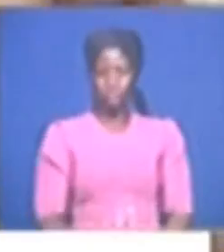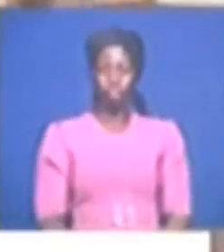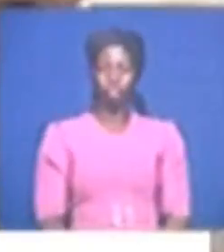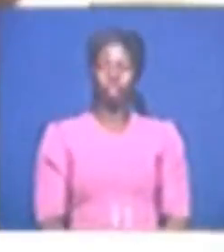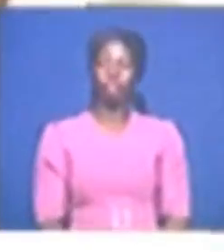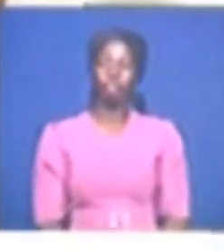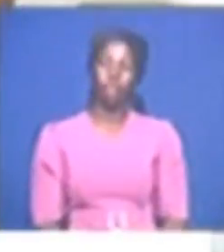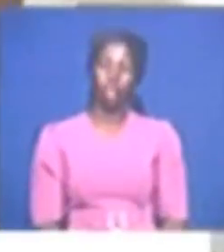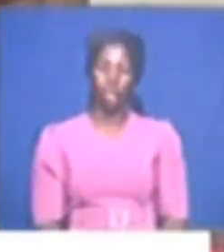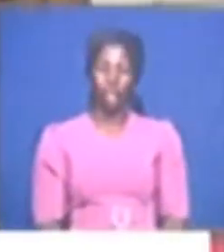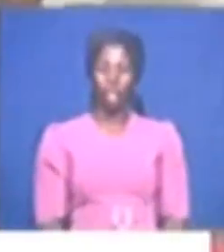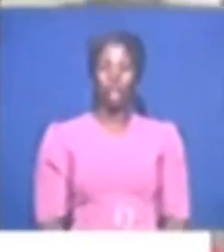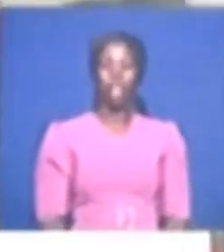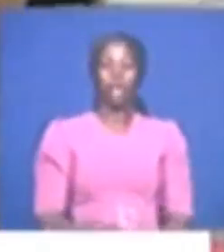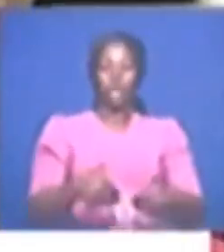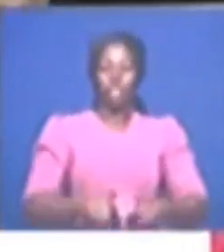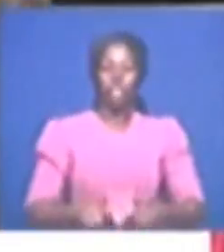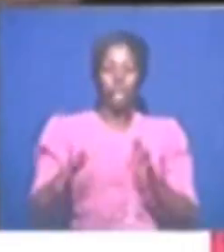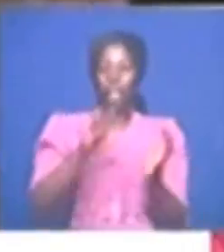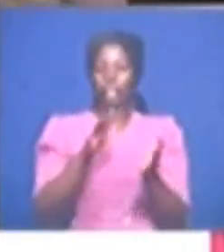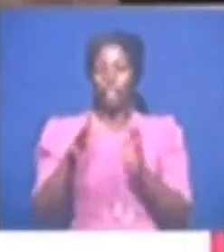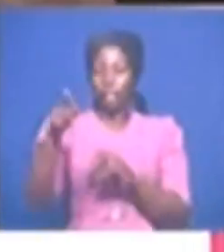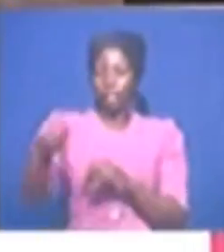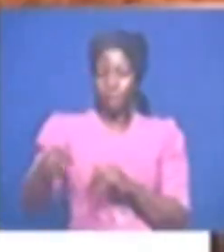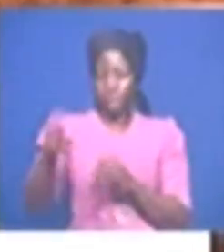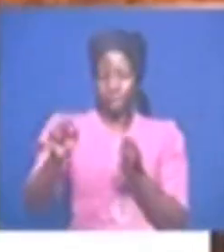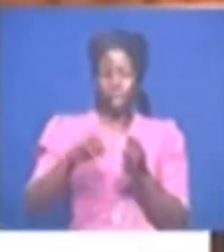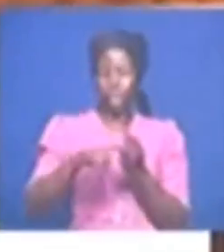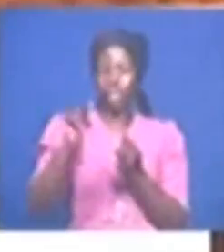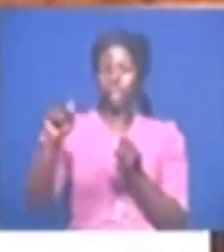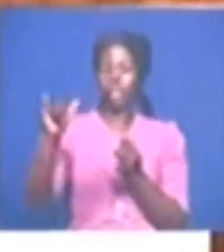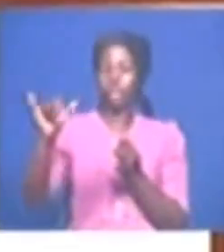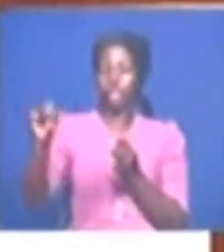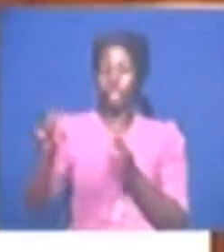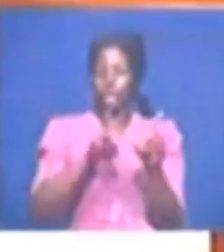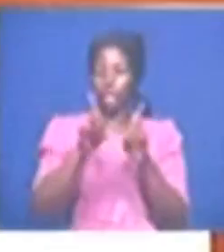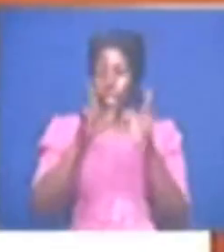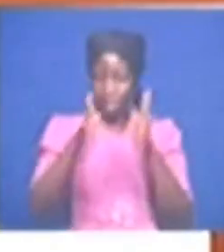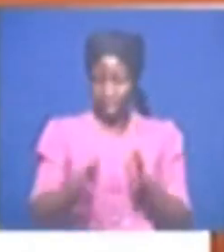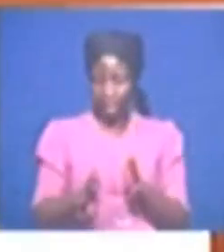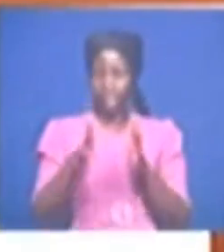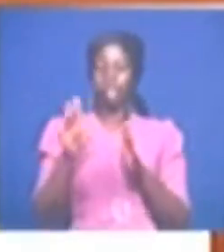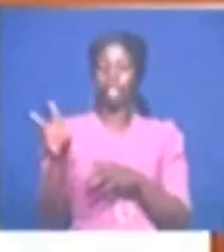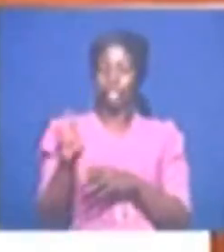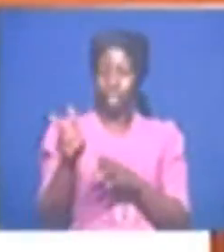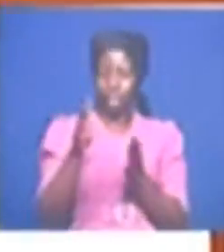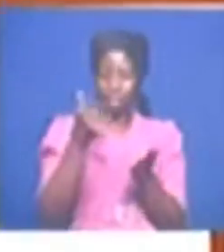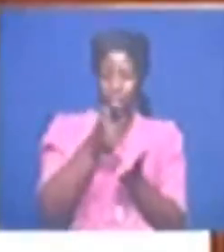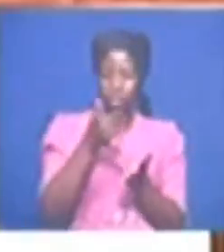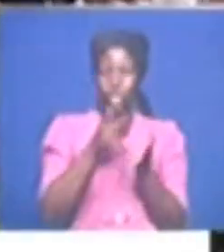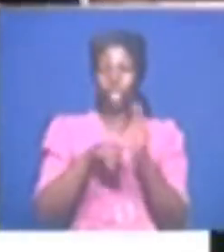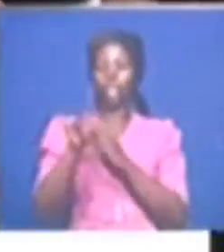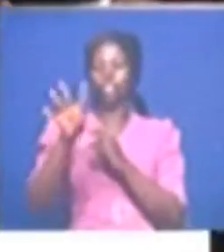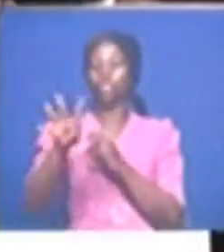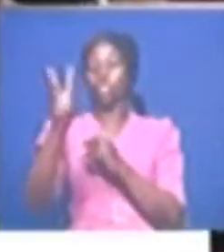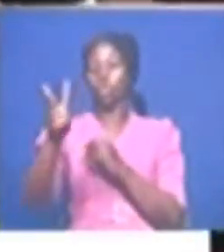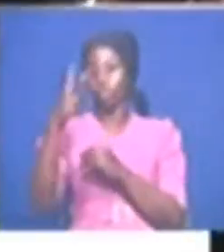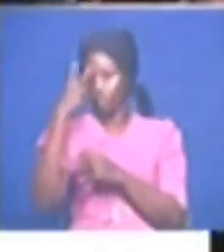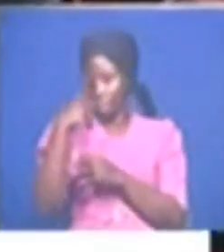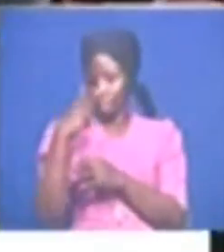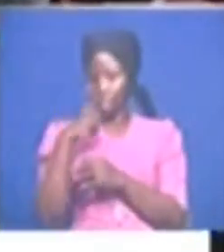Youth Affairs Principal Secretary Lillian Omolo and NYS Director General Richard Dubai are among 42 suspects who will remain in